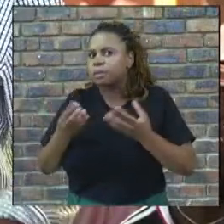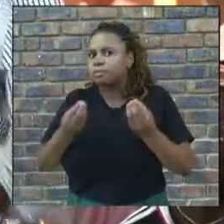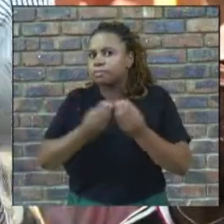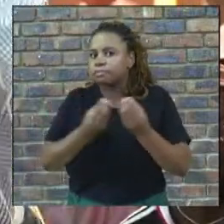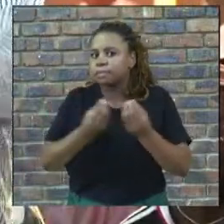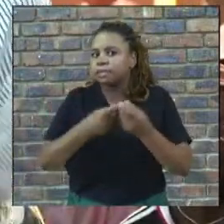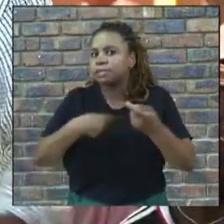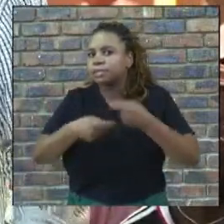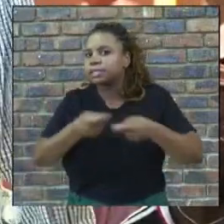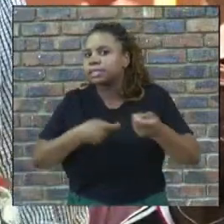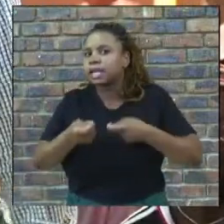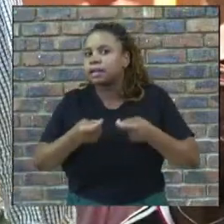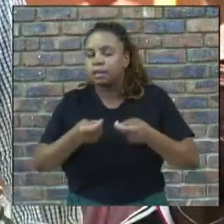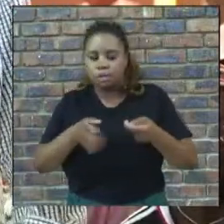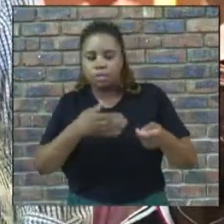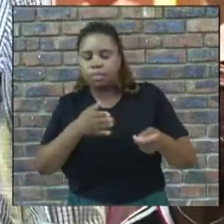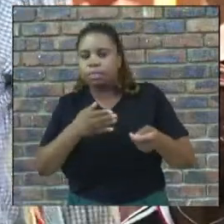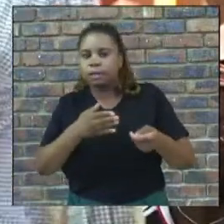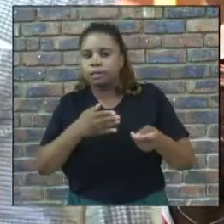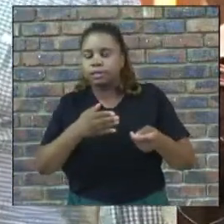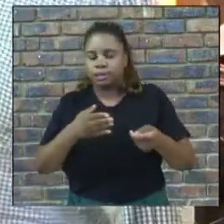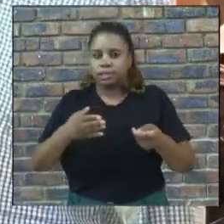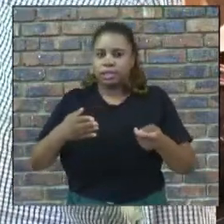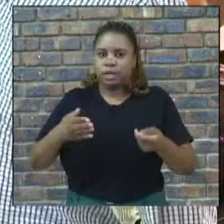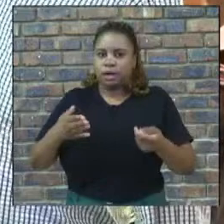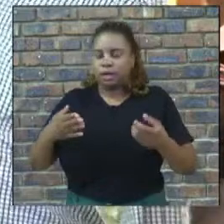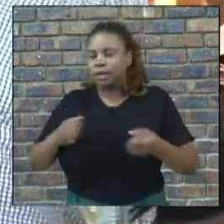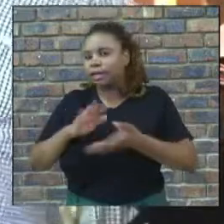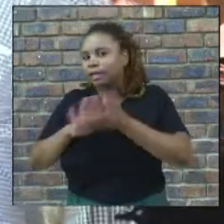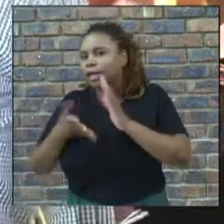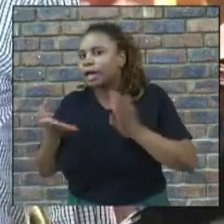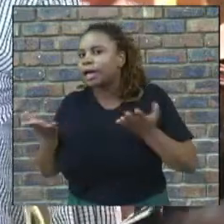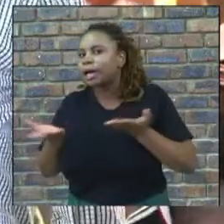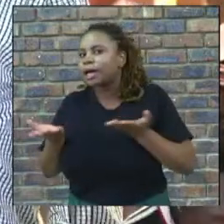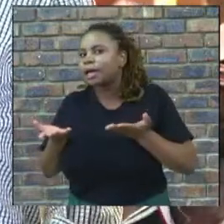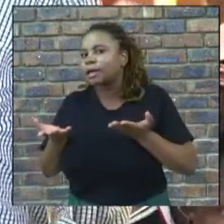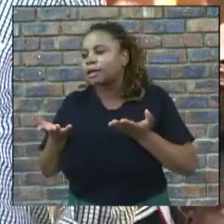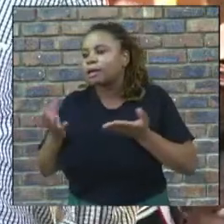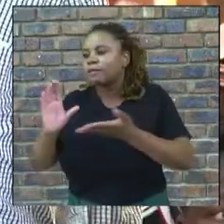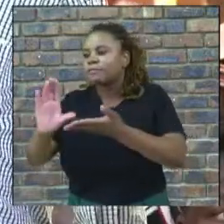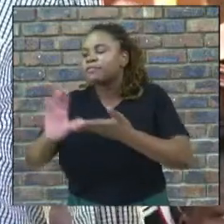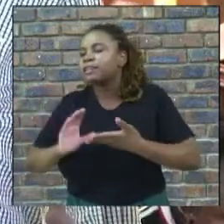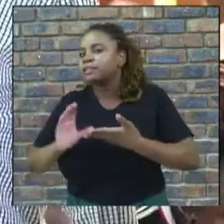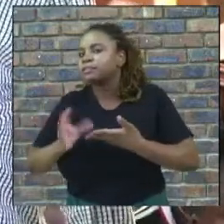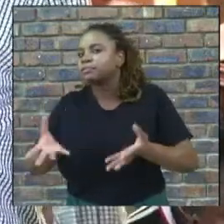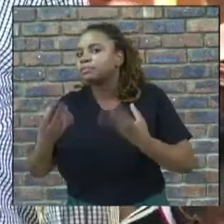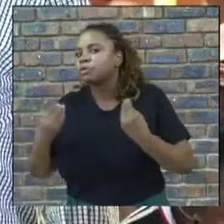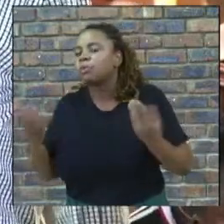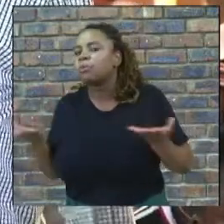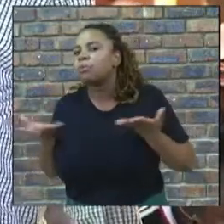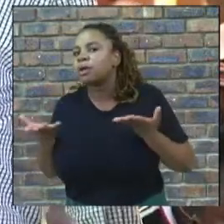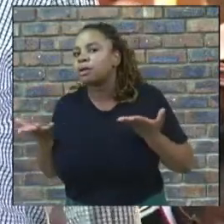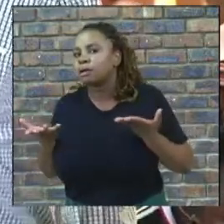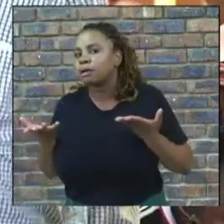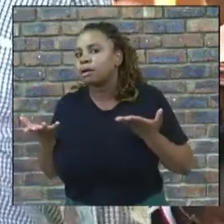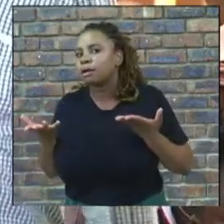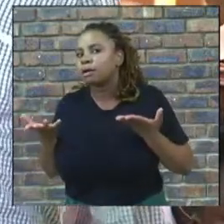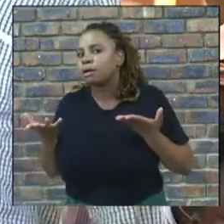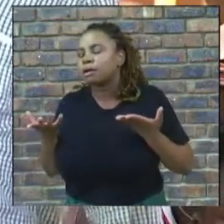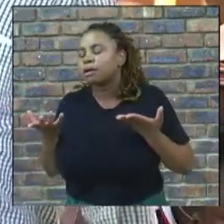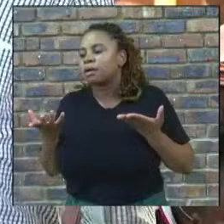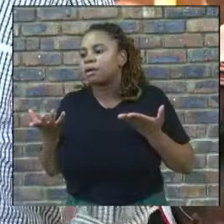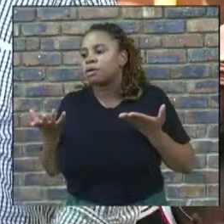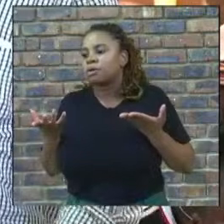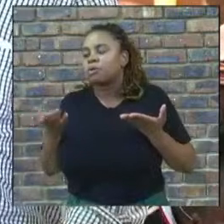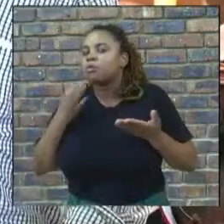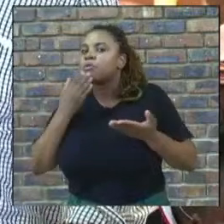tswile thata mo. E serious, e le go itse gore e bereka bjang. And ke mang qualifier. Please ke